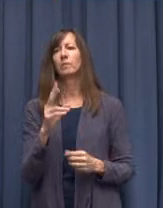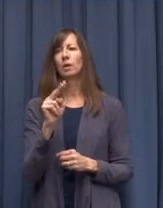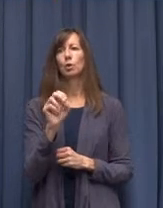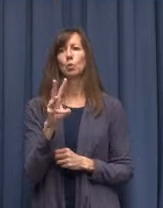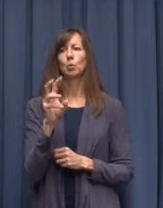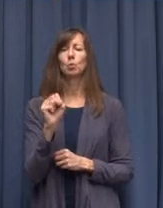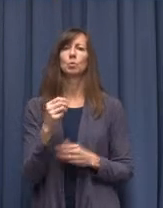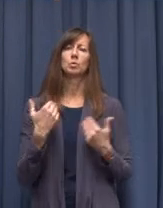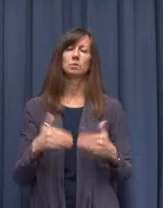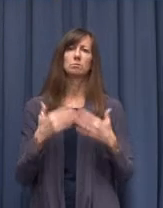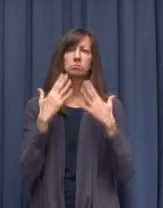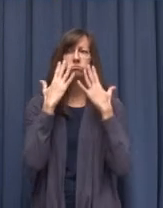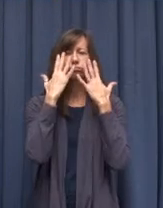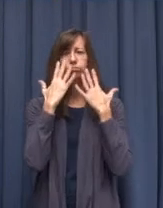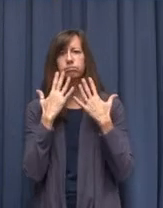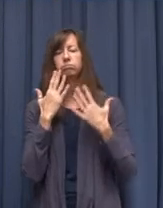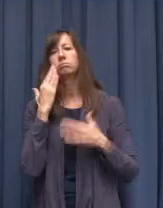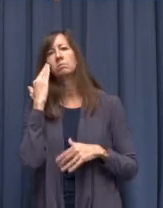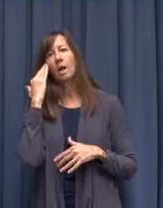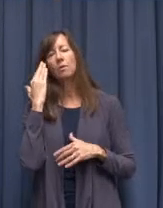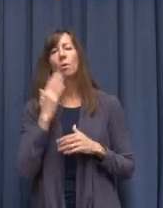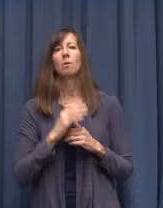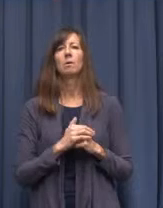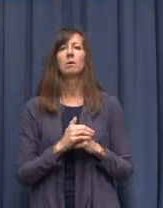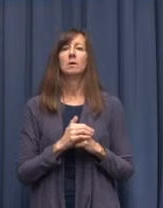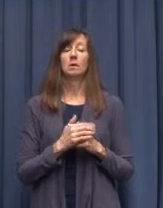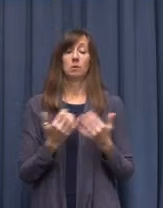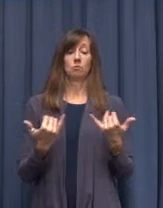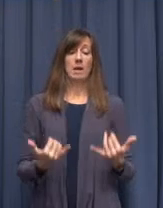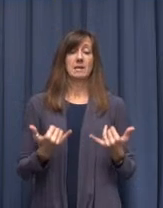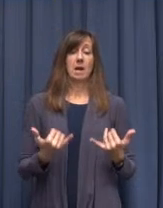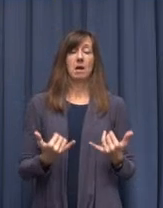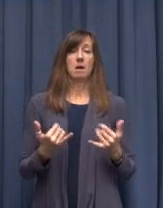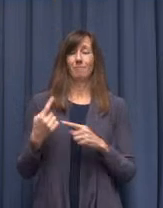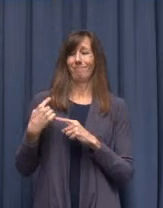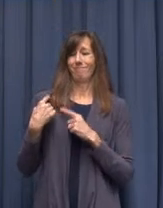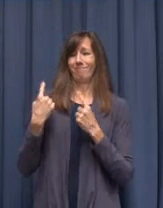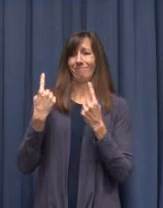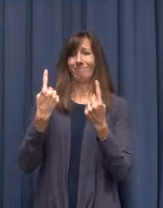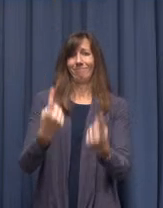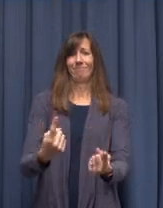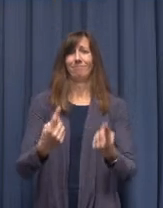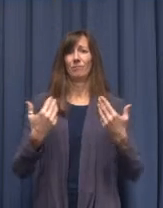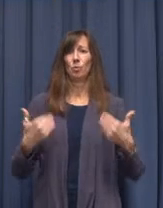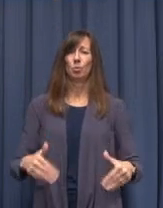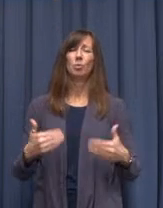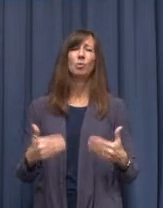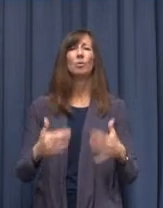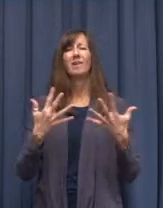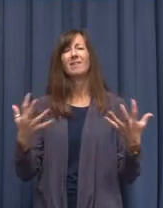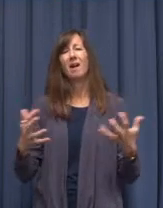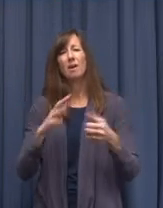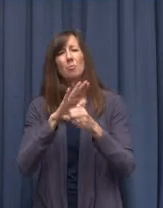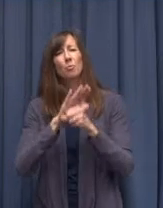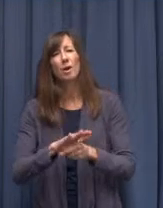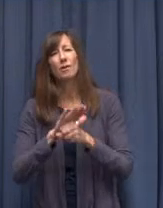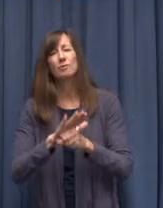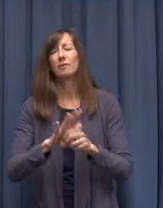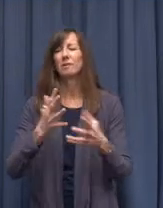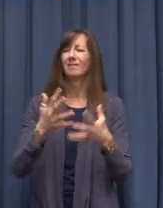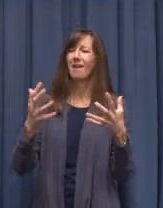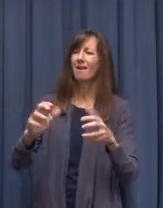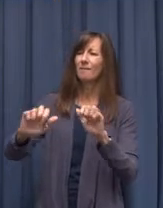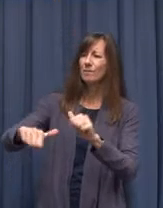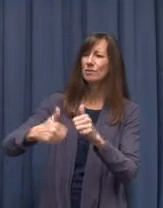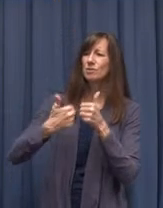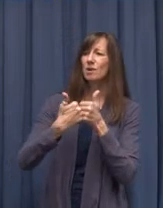all been had so much pressure, so much challenge, such weight on all of our